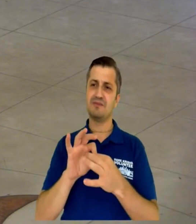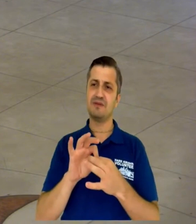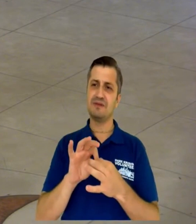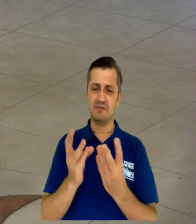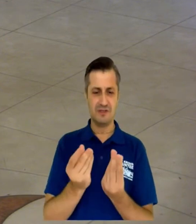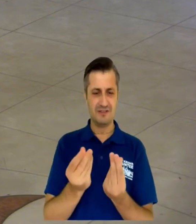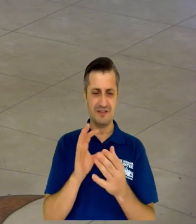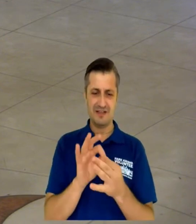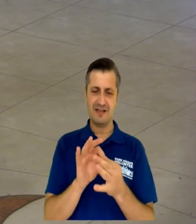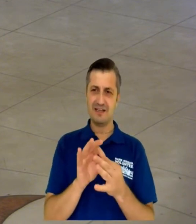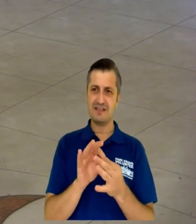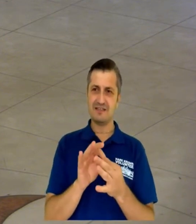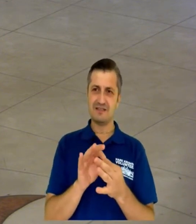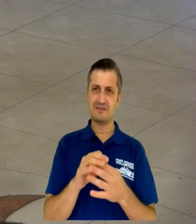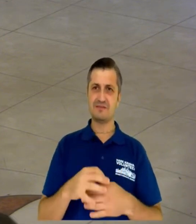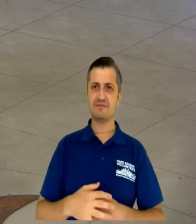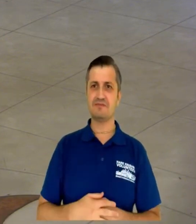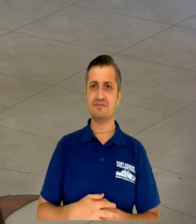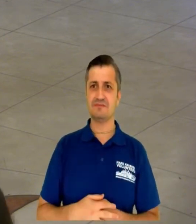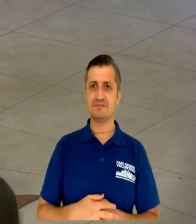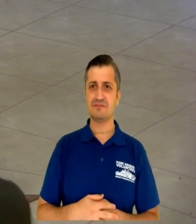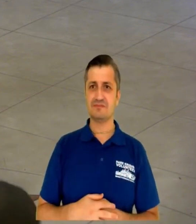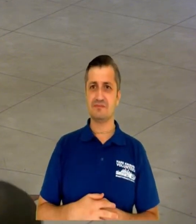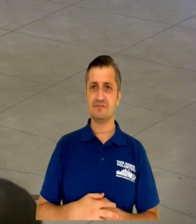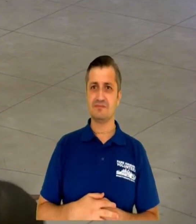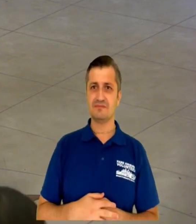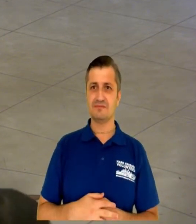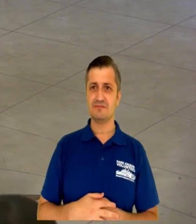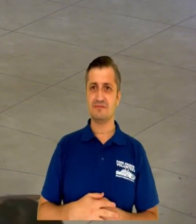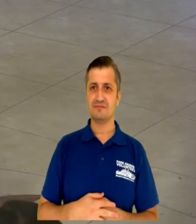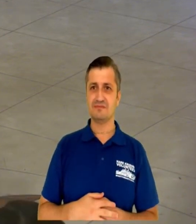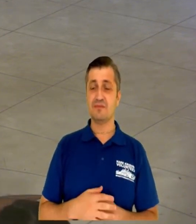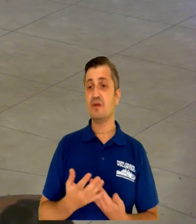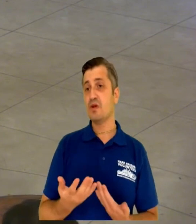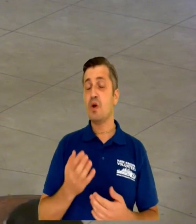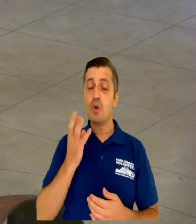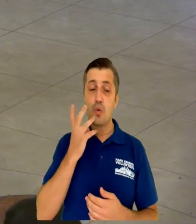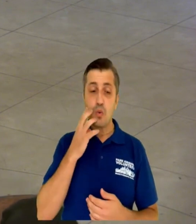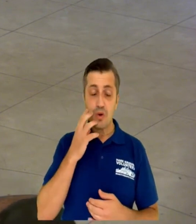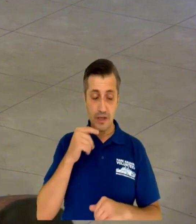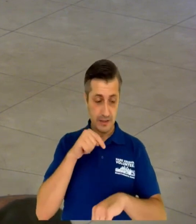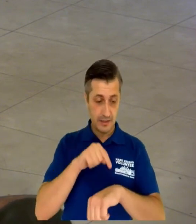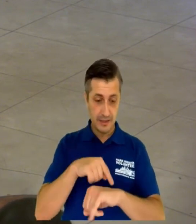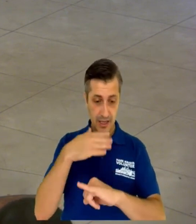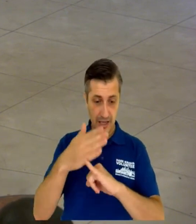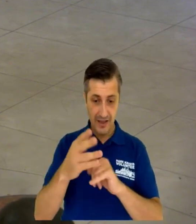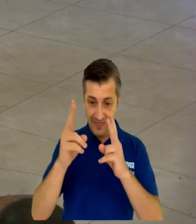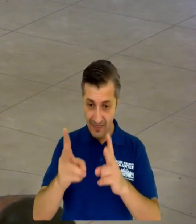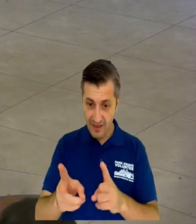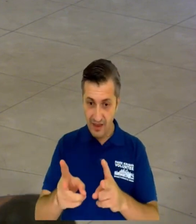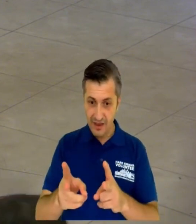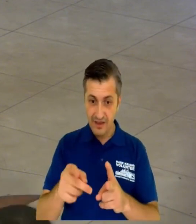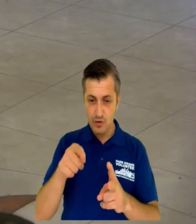Otherwise, we don't know what our next destination will be. Whatever we remember at death is what we will become in our next life. Now,